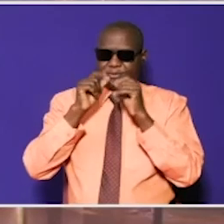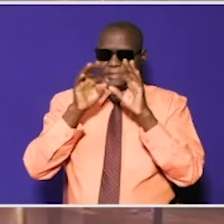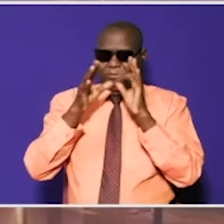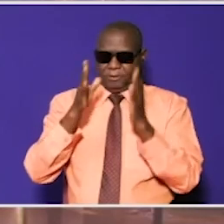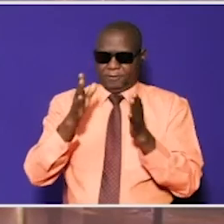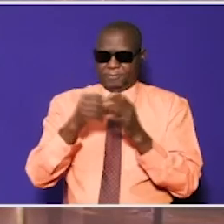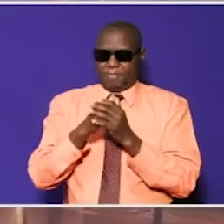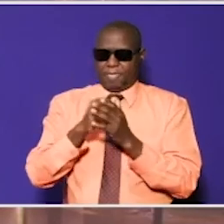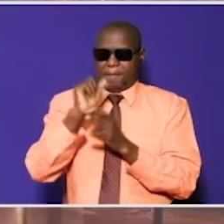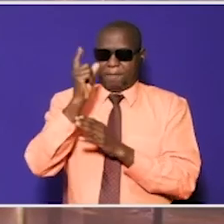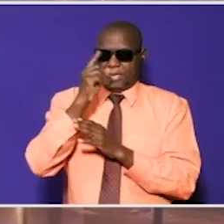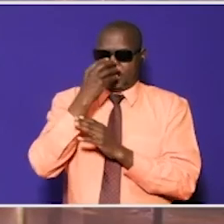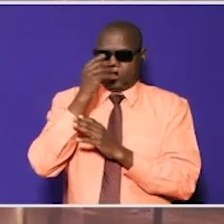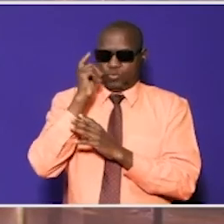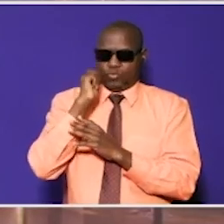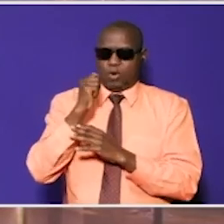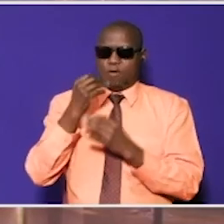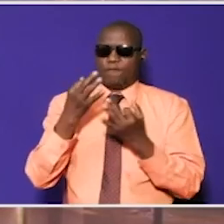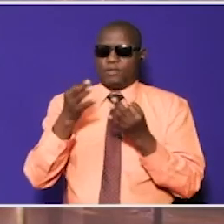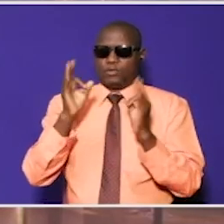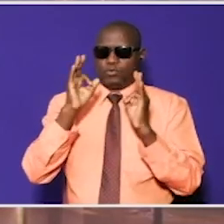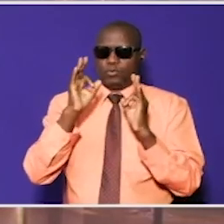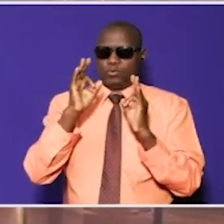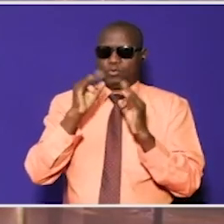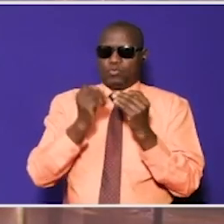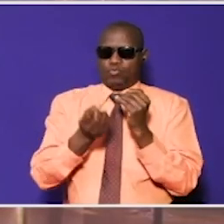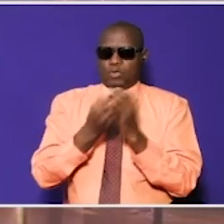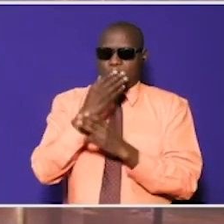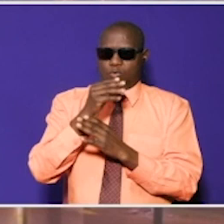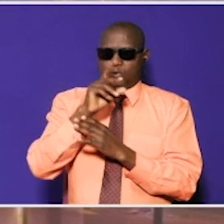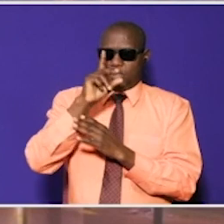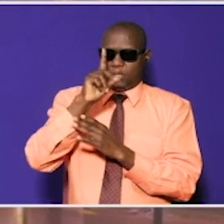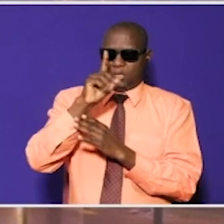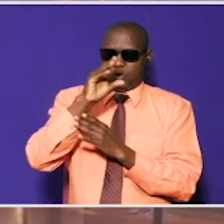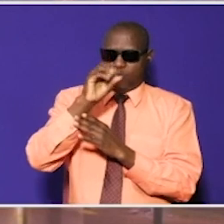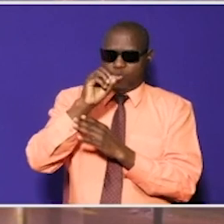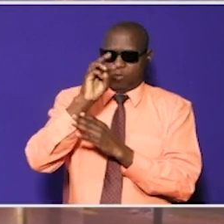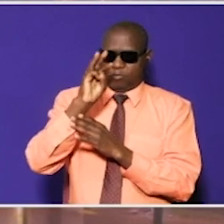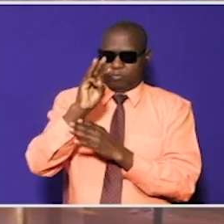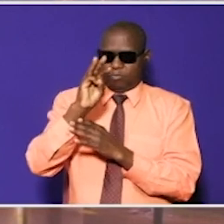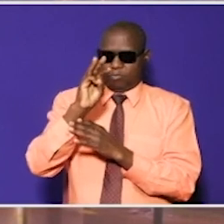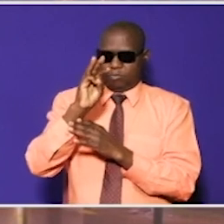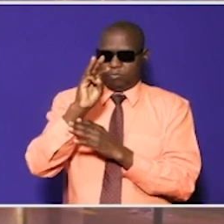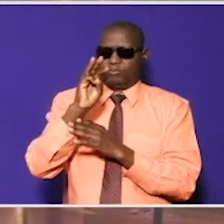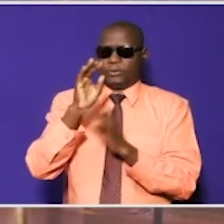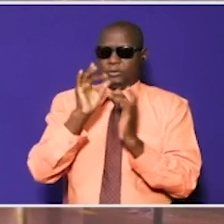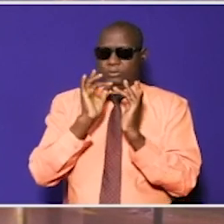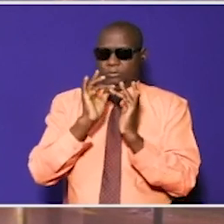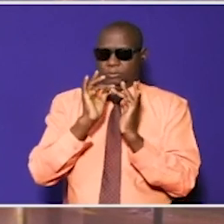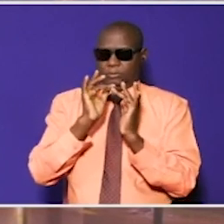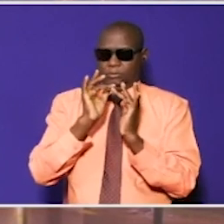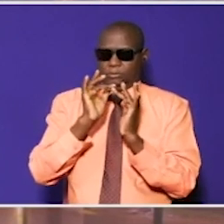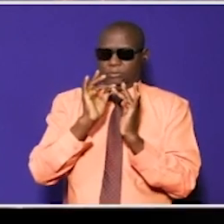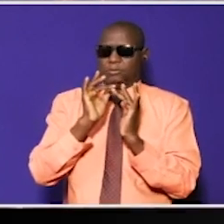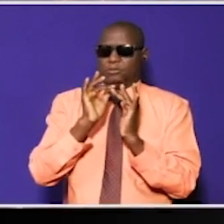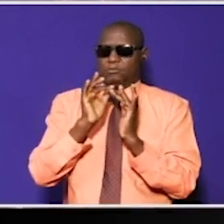Now, President William Ruto has officially launched the DAO Central Security Depository digital platform that allows investors to transact electronically